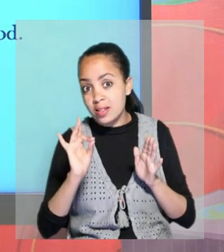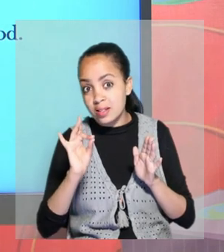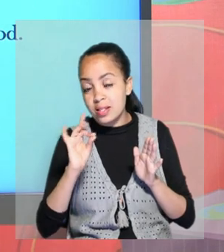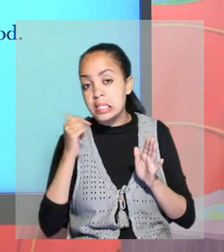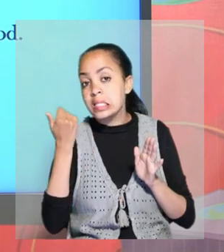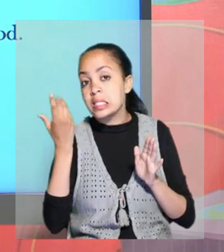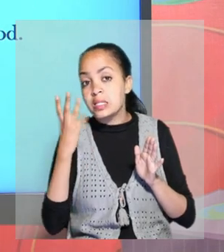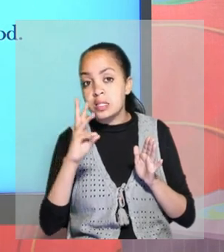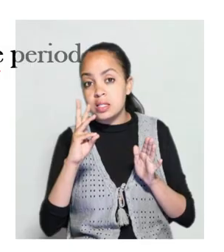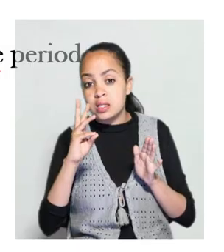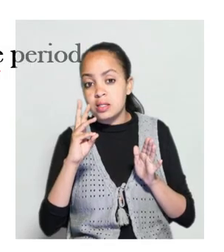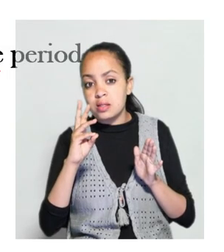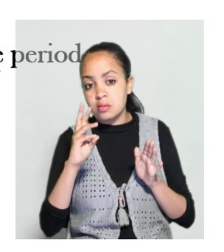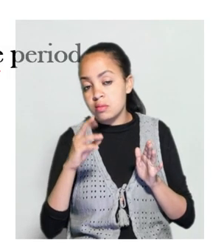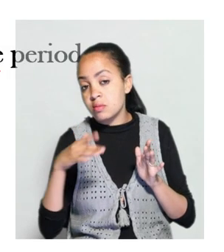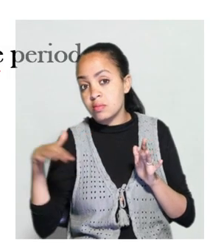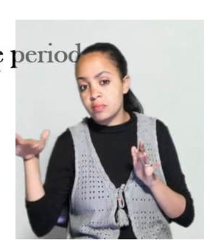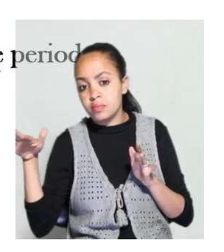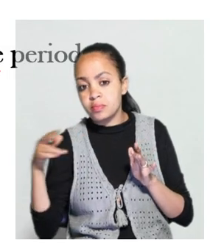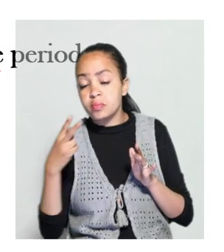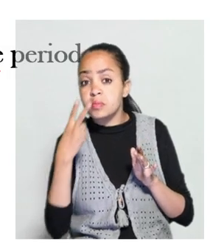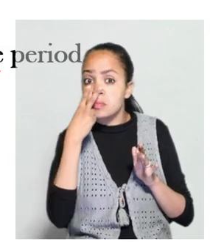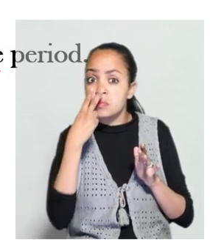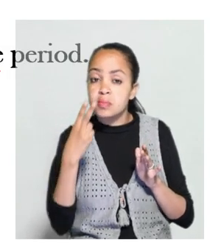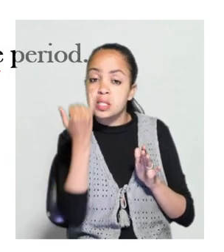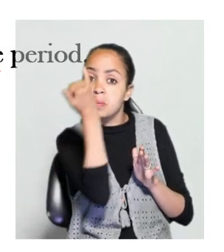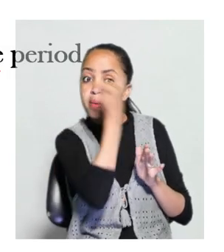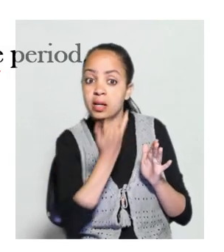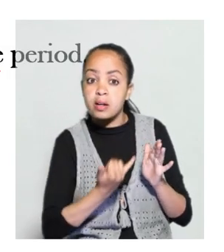8, 16. Let me see graphically this one.